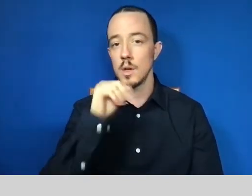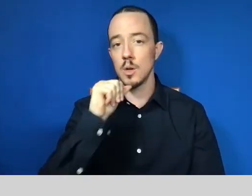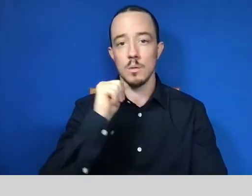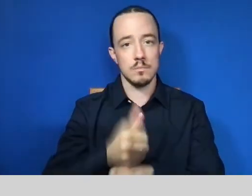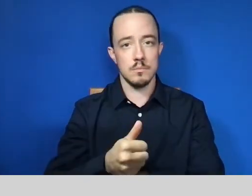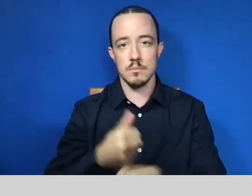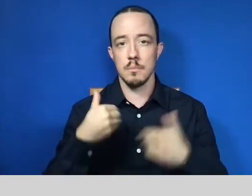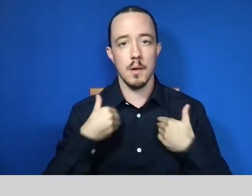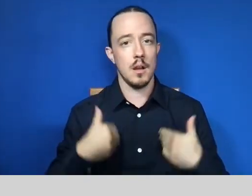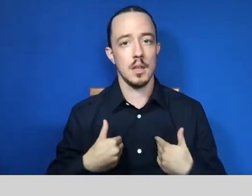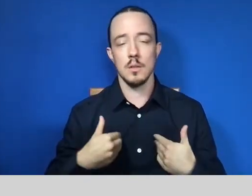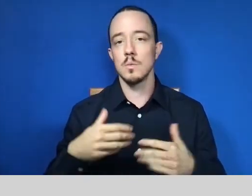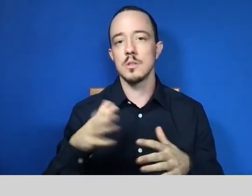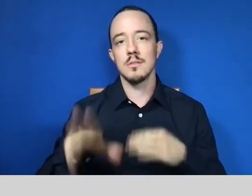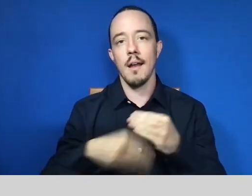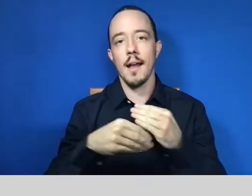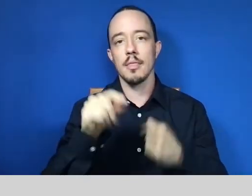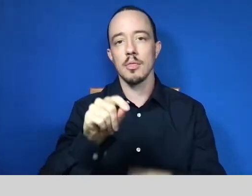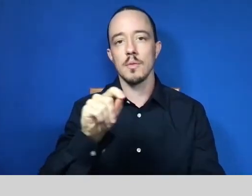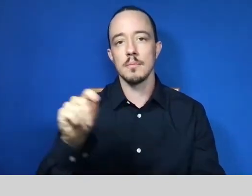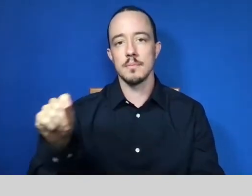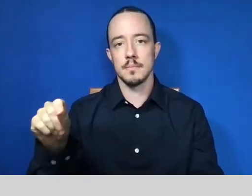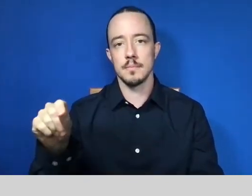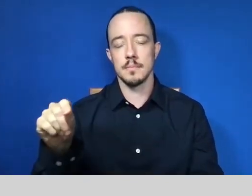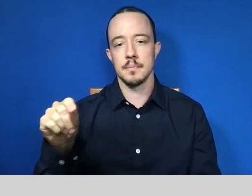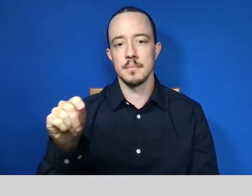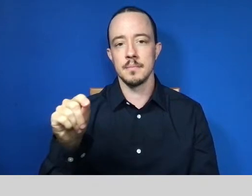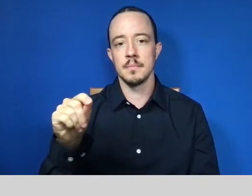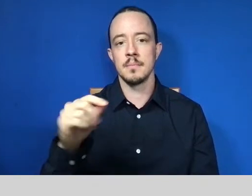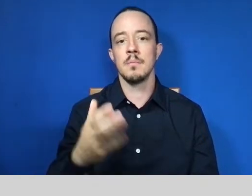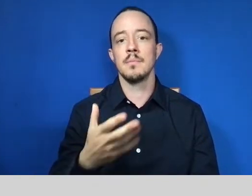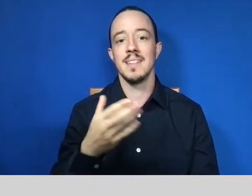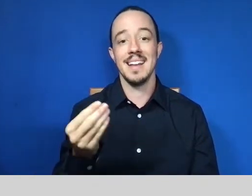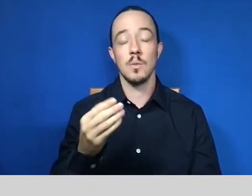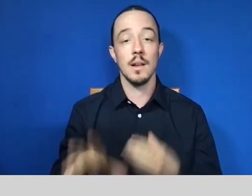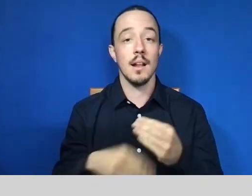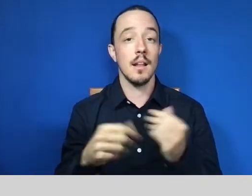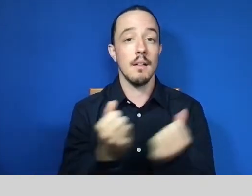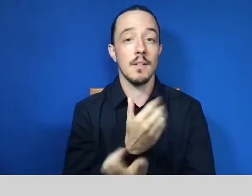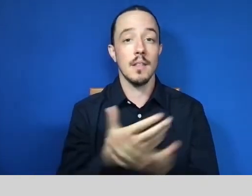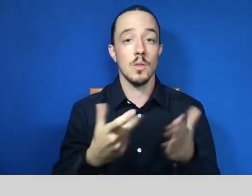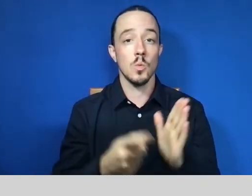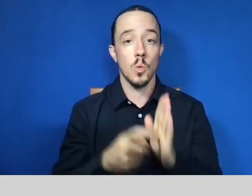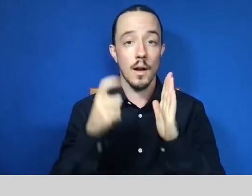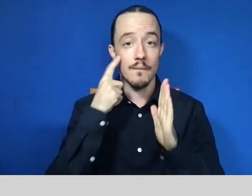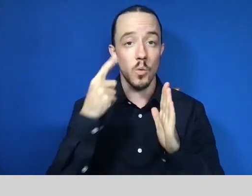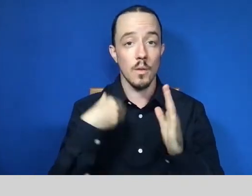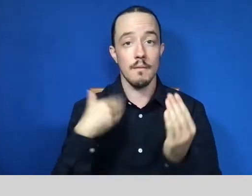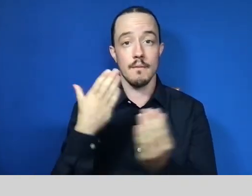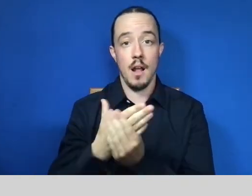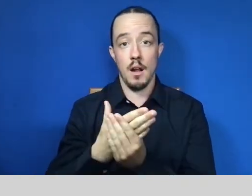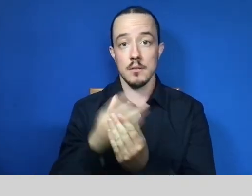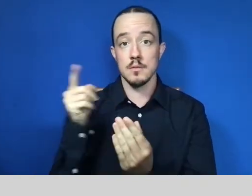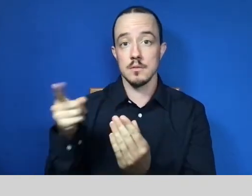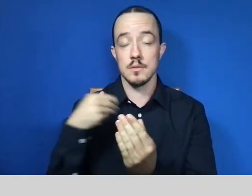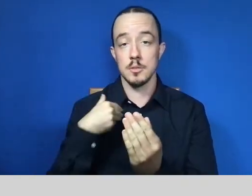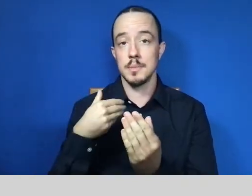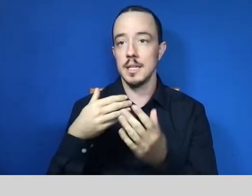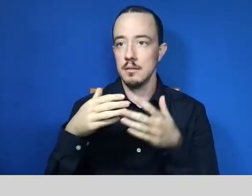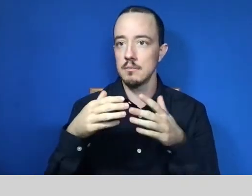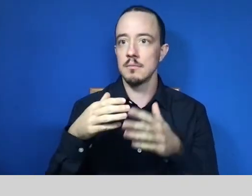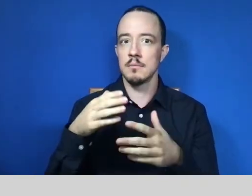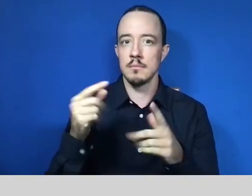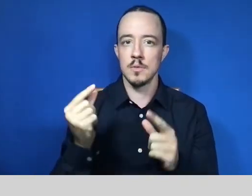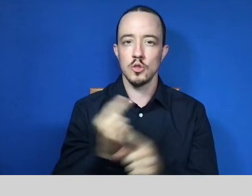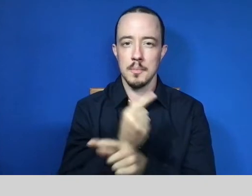implement the body. We put three dots there. And we add everything that is required for the stub file to be a